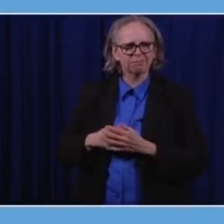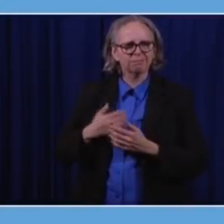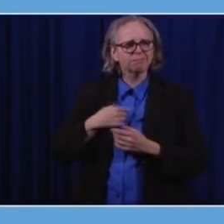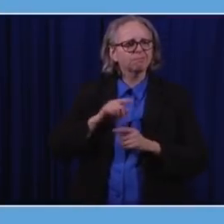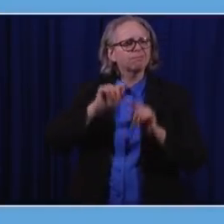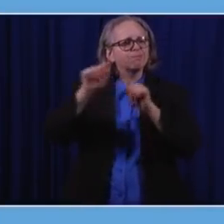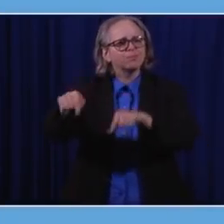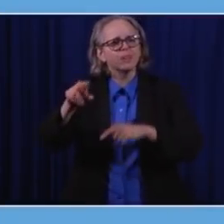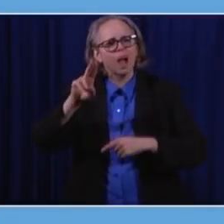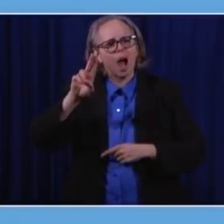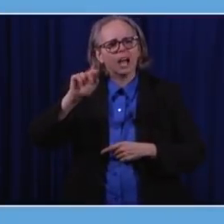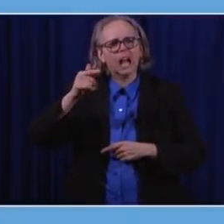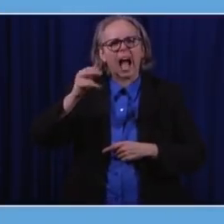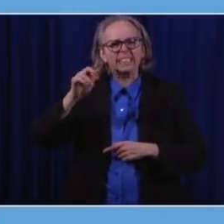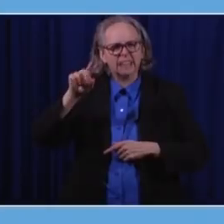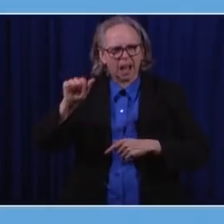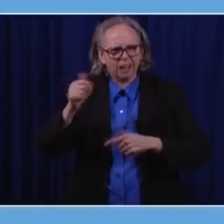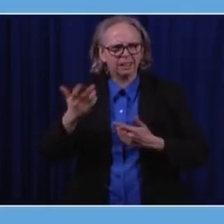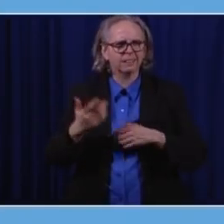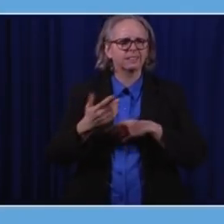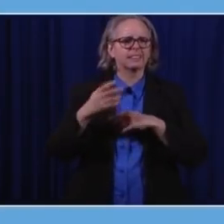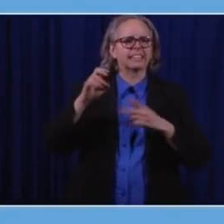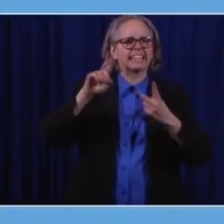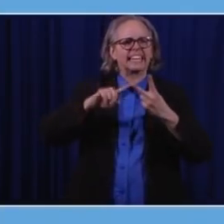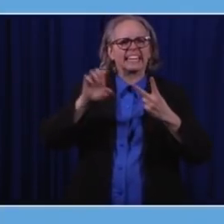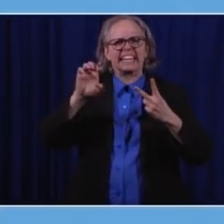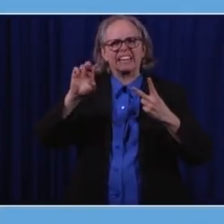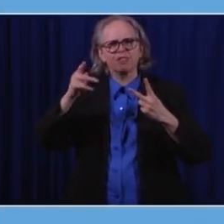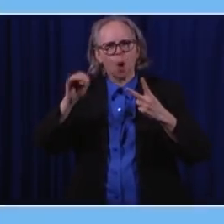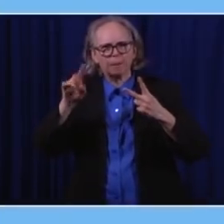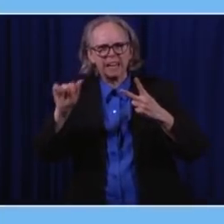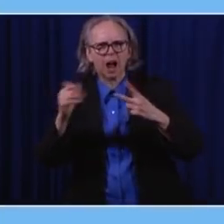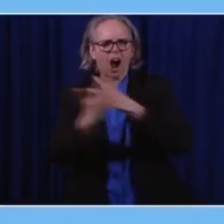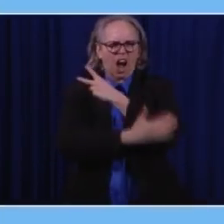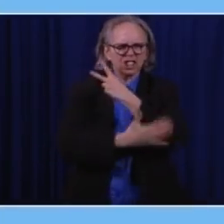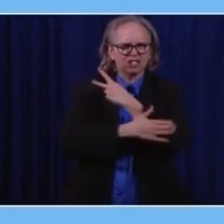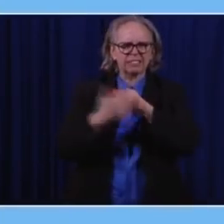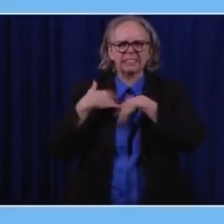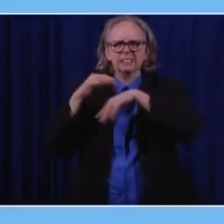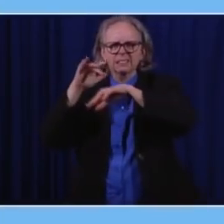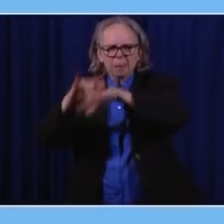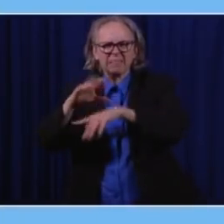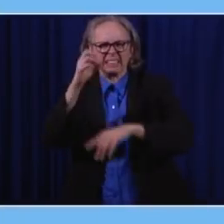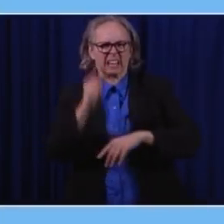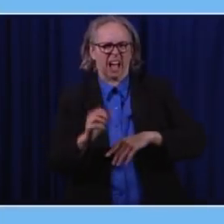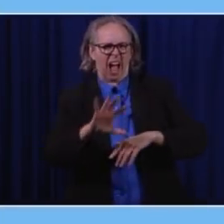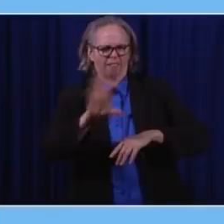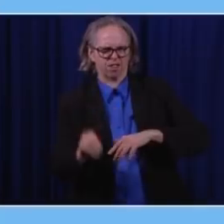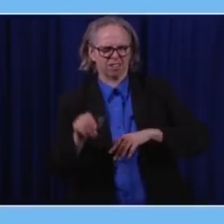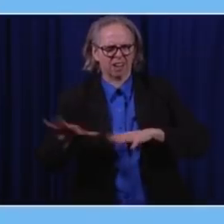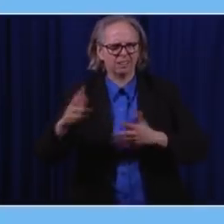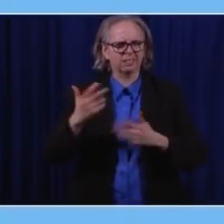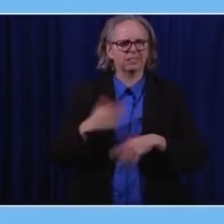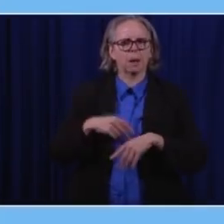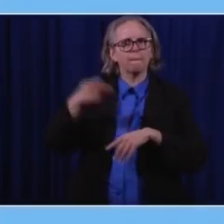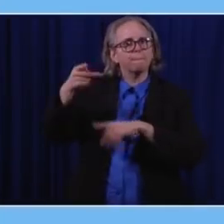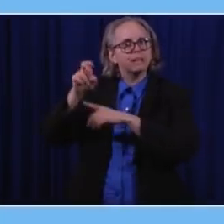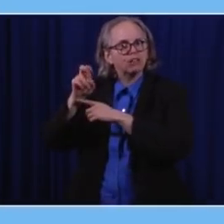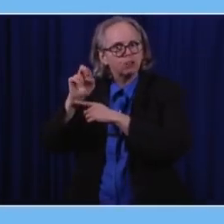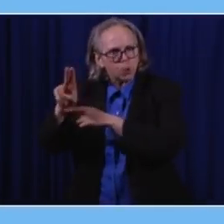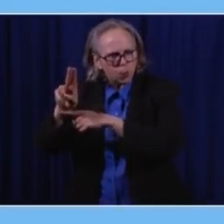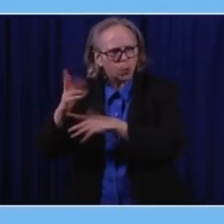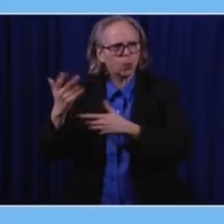that up with Honduras or Guatemala, absolutely Peru, maybe even Papua New Guinea. But due to the pandemic,